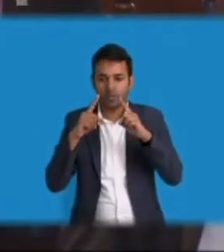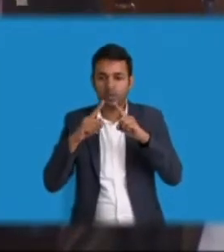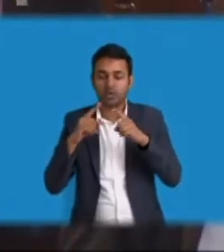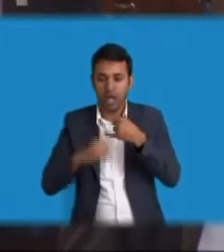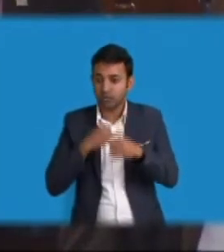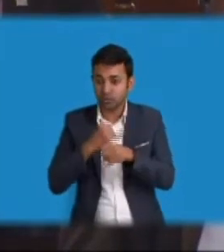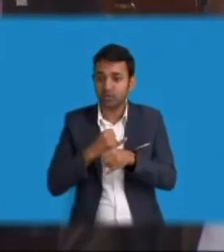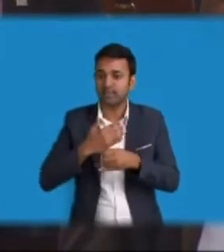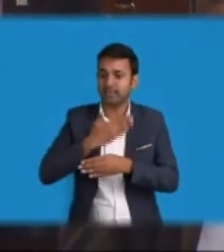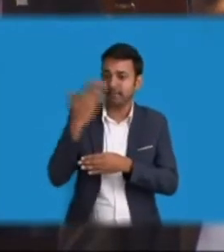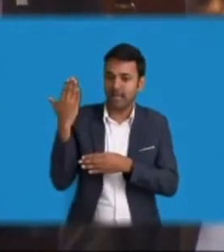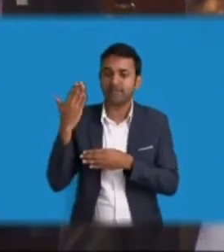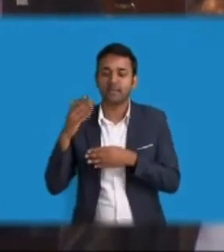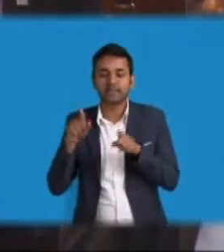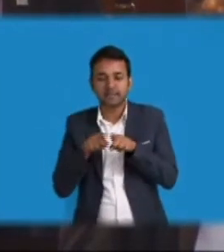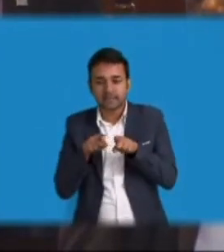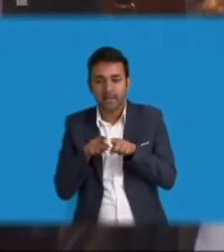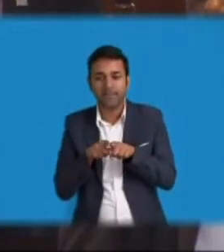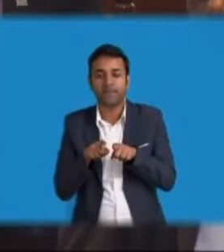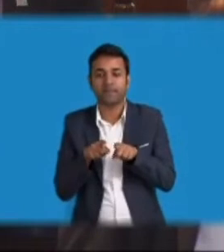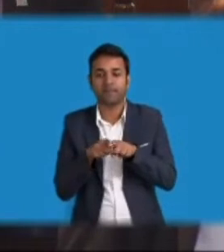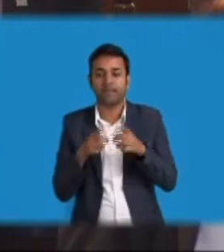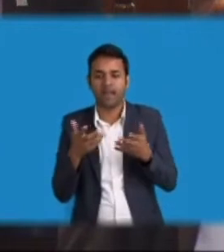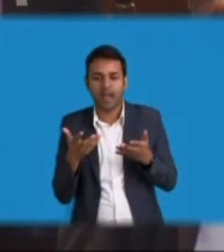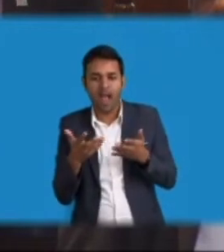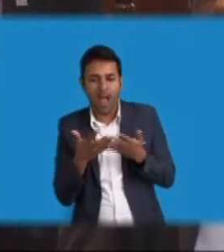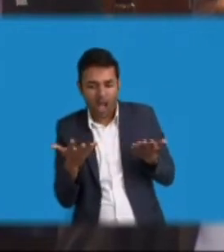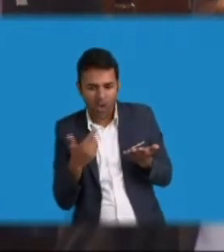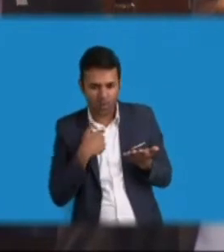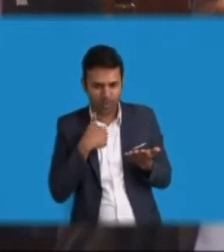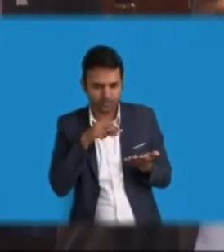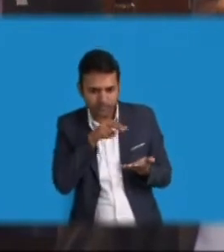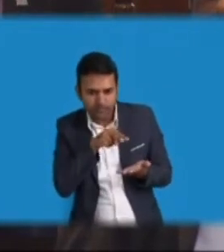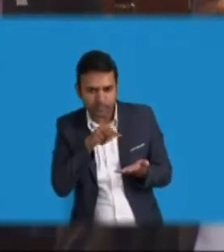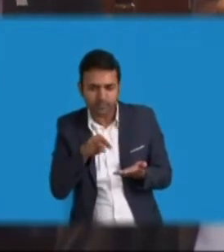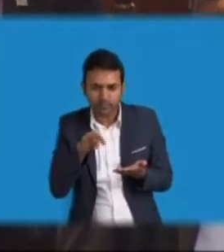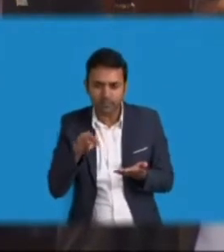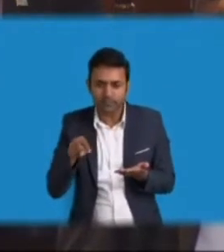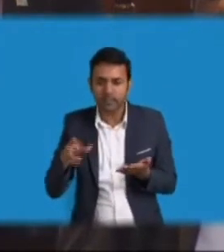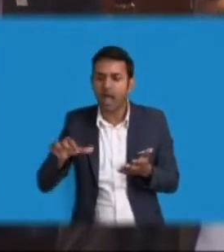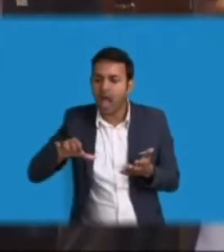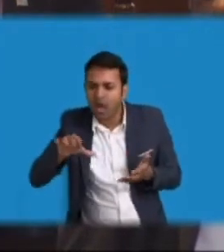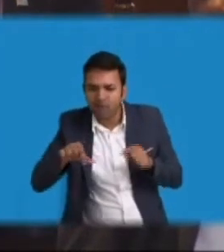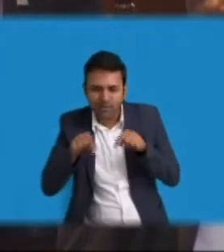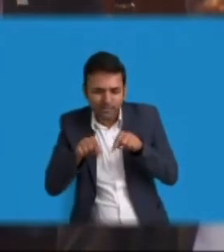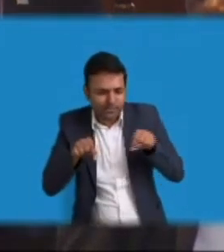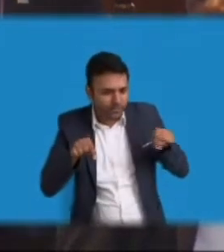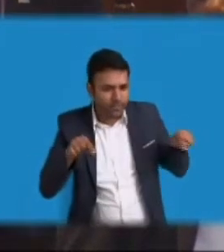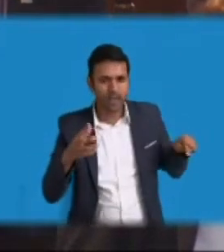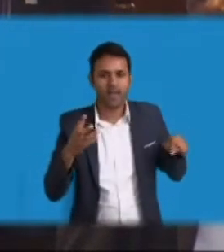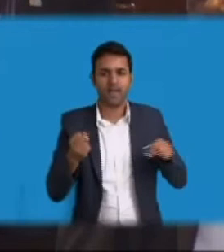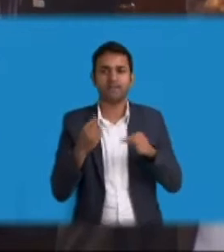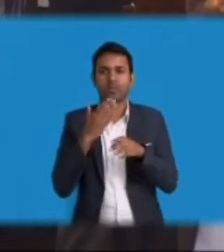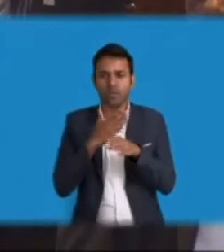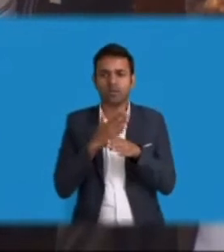Speaker. This is an effective means of identifying areas of service shortfalls and working closely with all stakeholders to